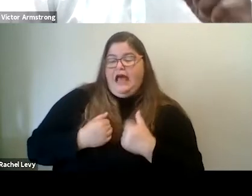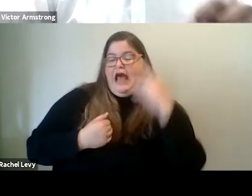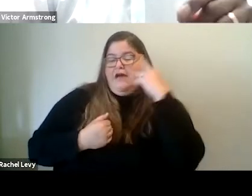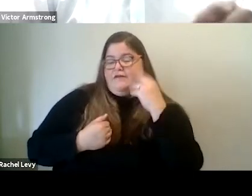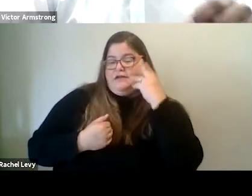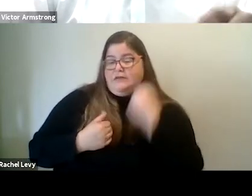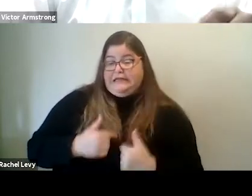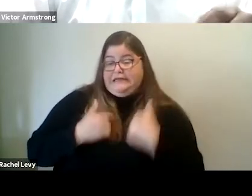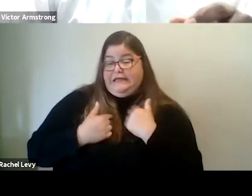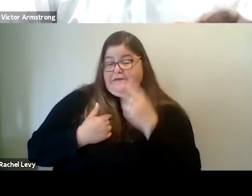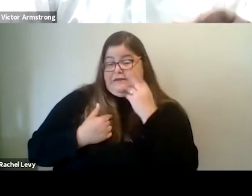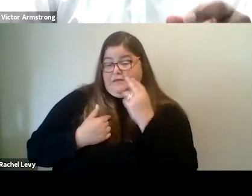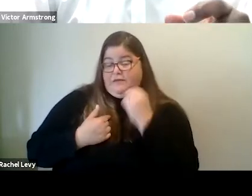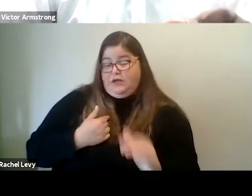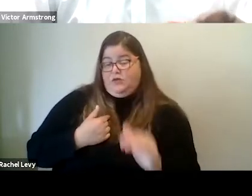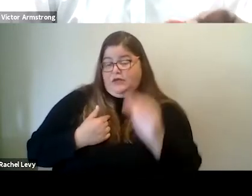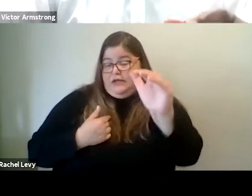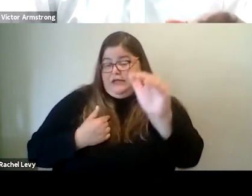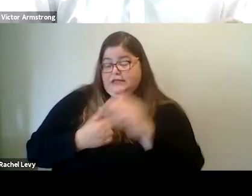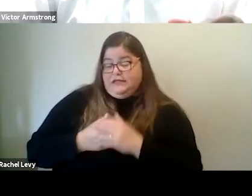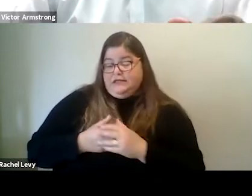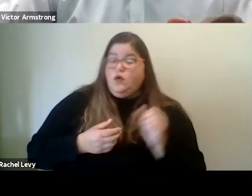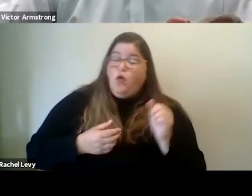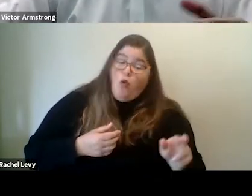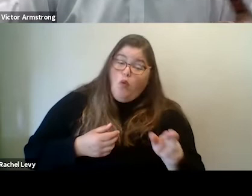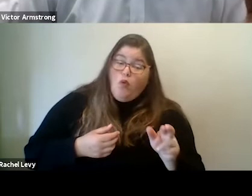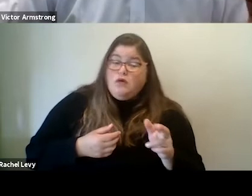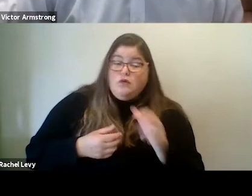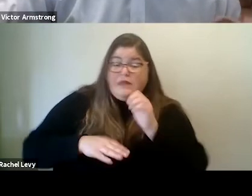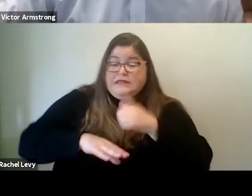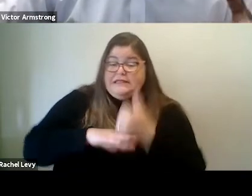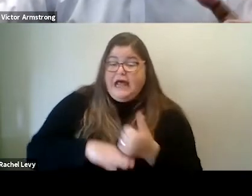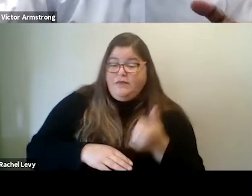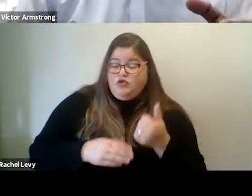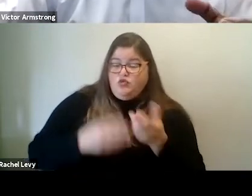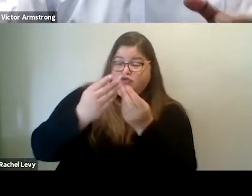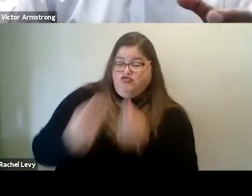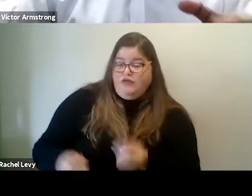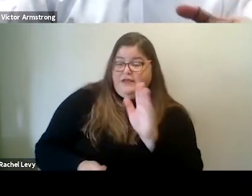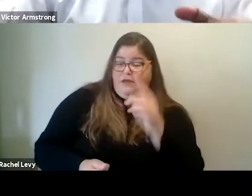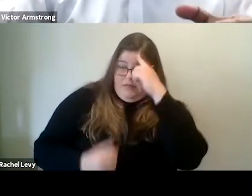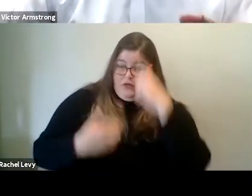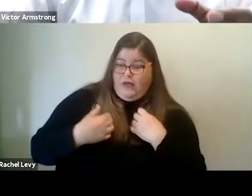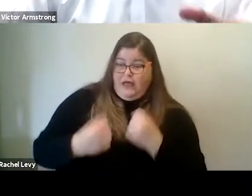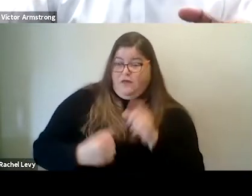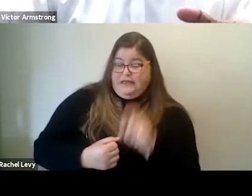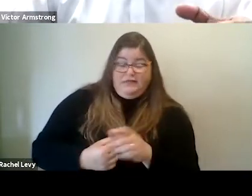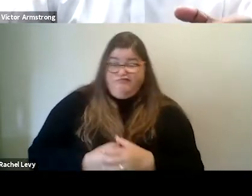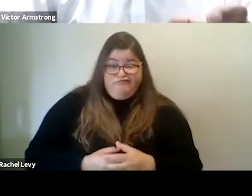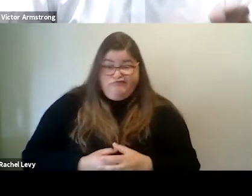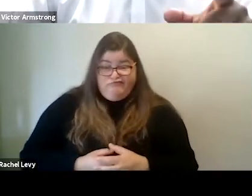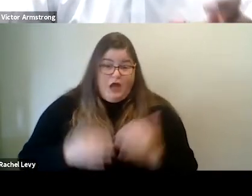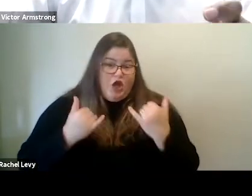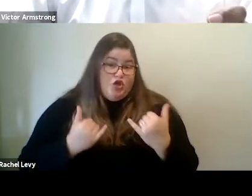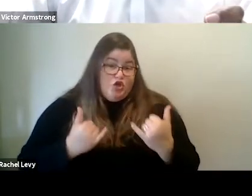experience, nor was it designed to address their mental health needs. I would argue that our current system is not designed to protect and nurture